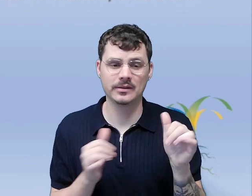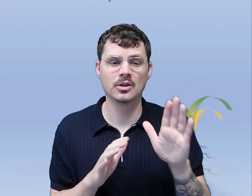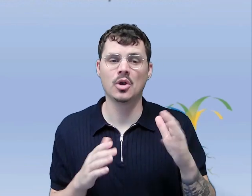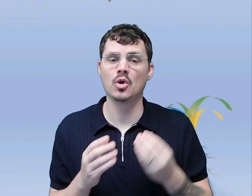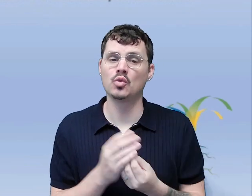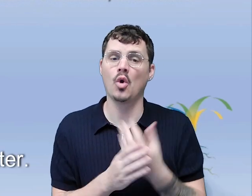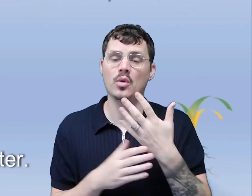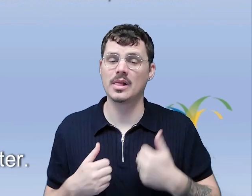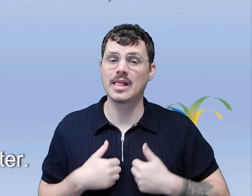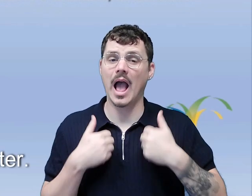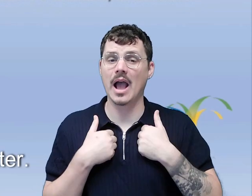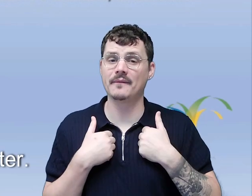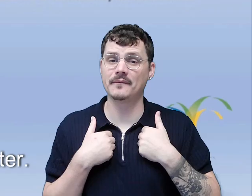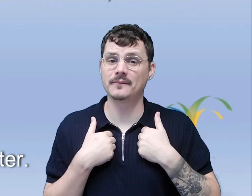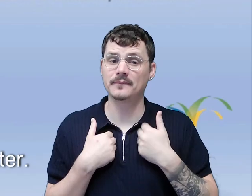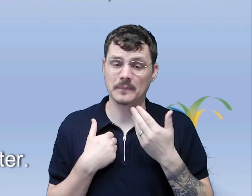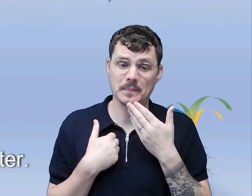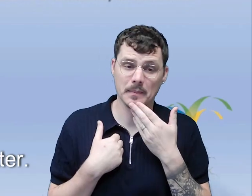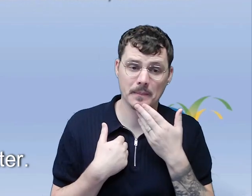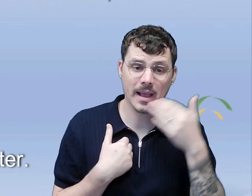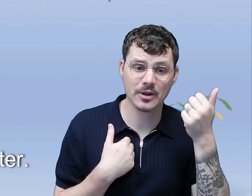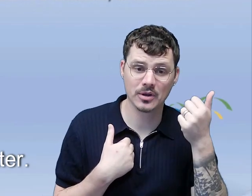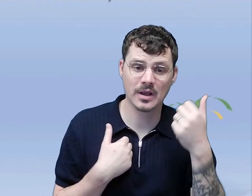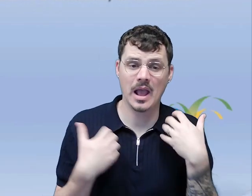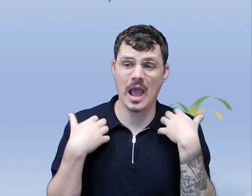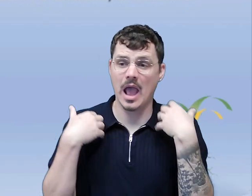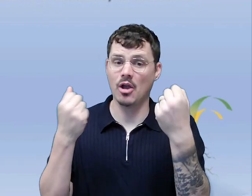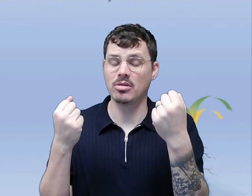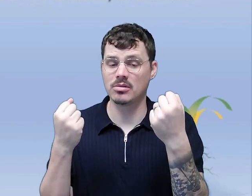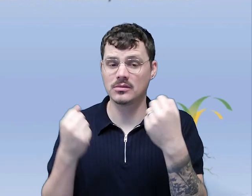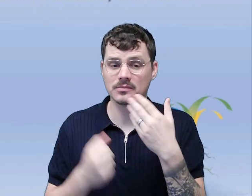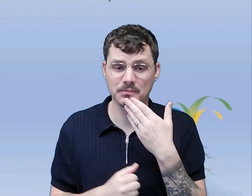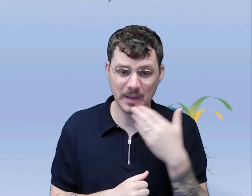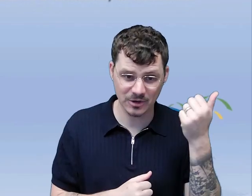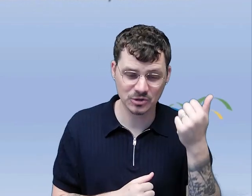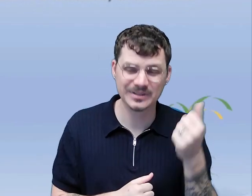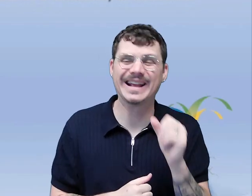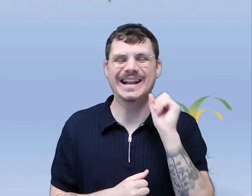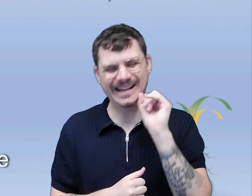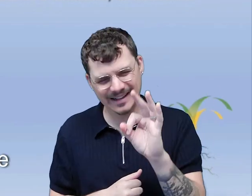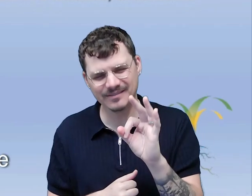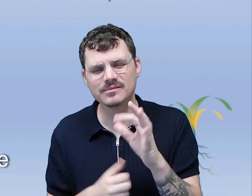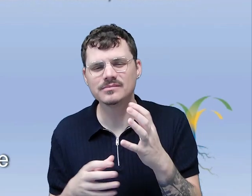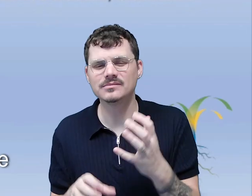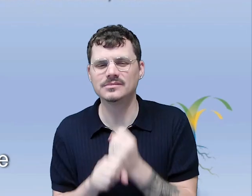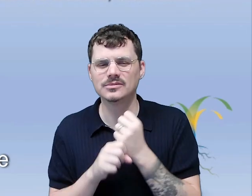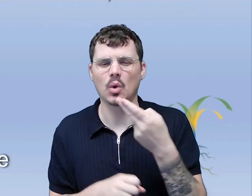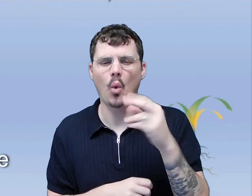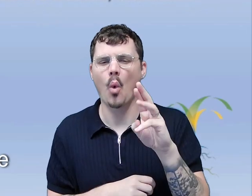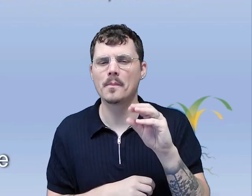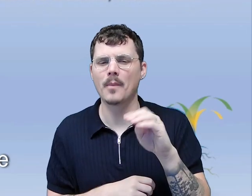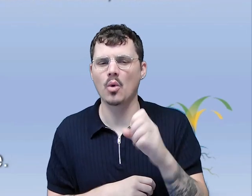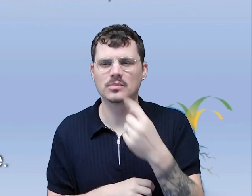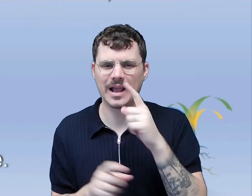terms of their growth and their life is better, their health is better, if they receive